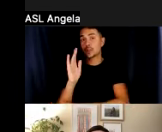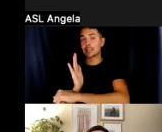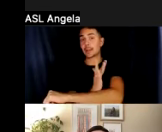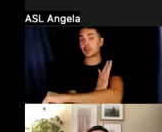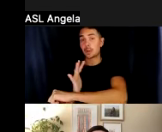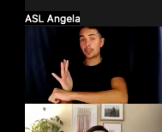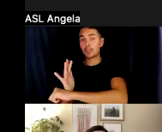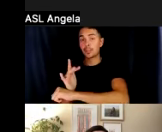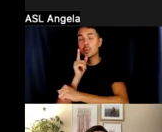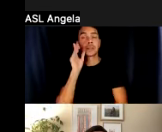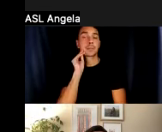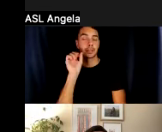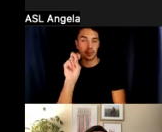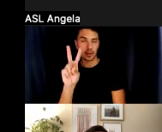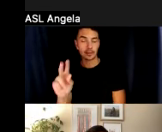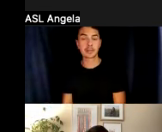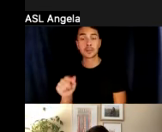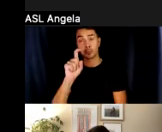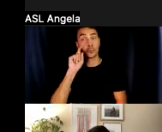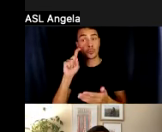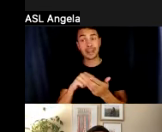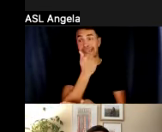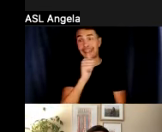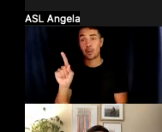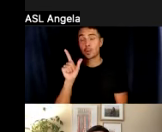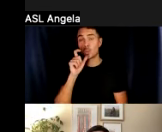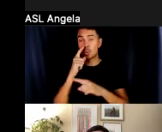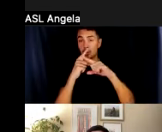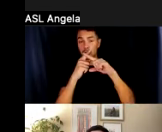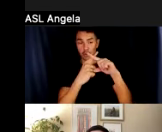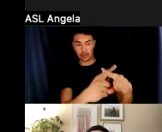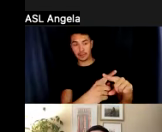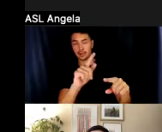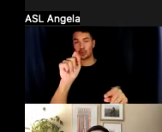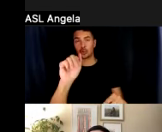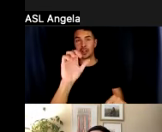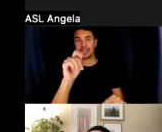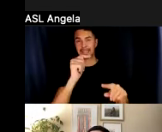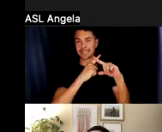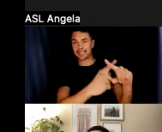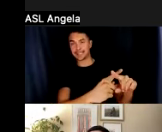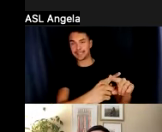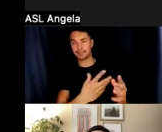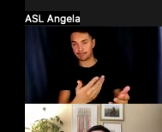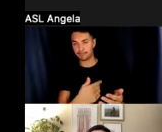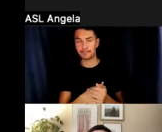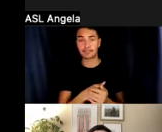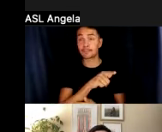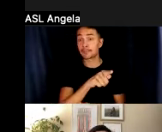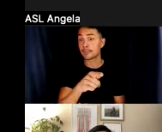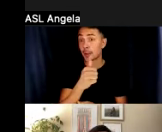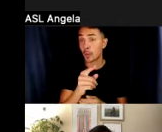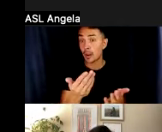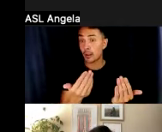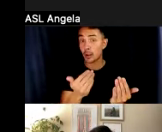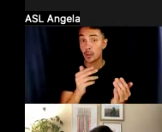violence? And are you noticing anybody else who is targeted? Does anybody have a response that they'd like to share to